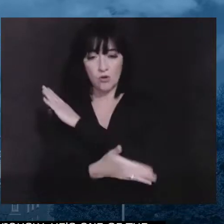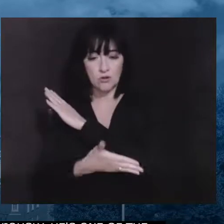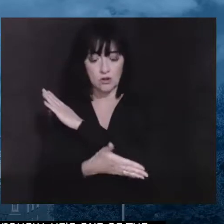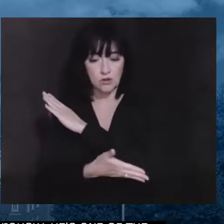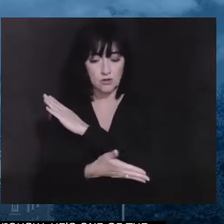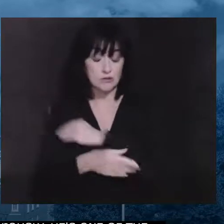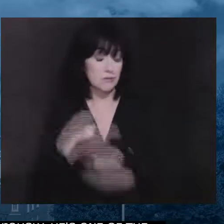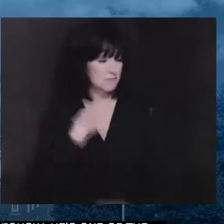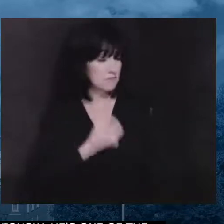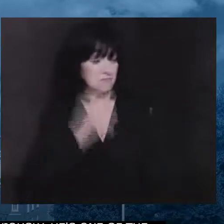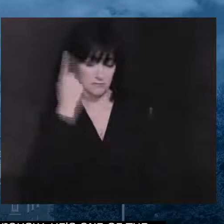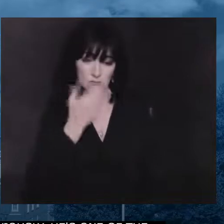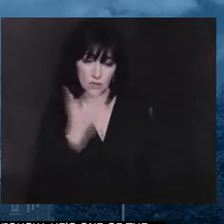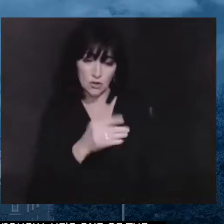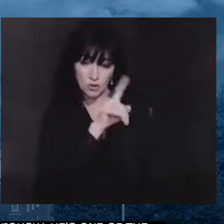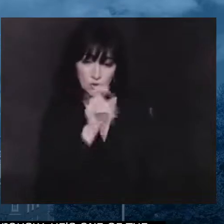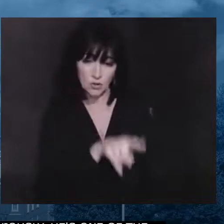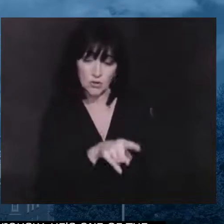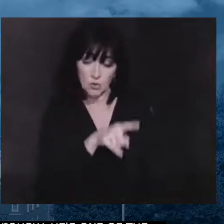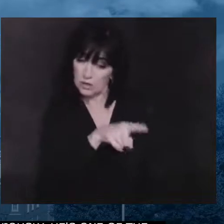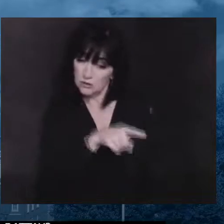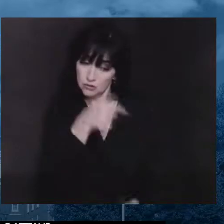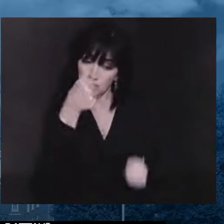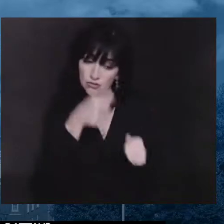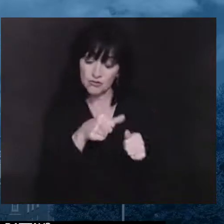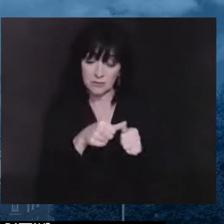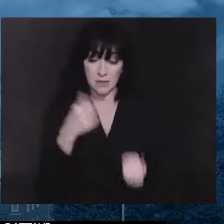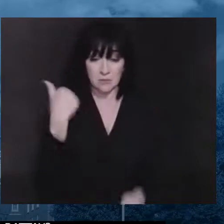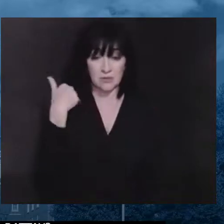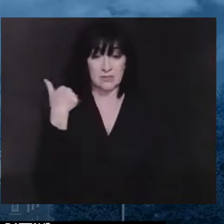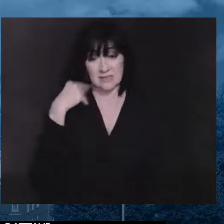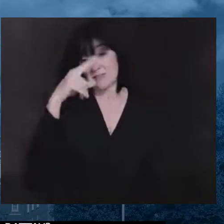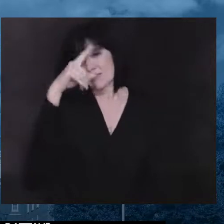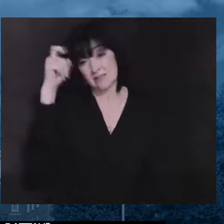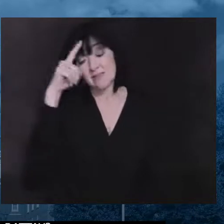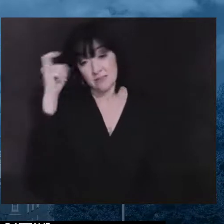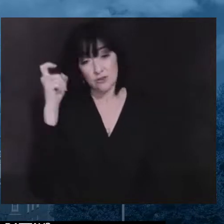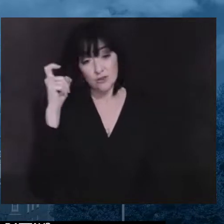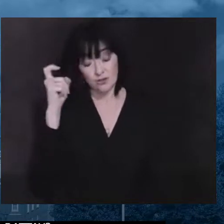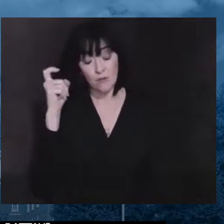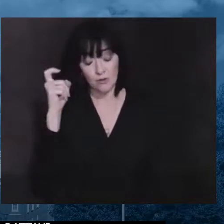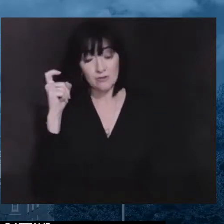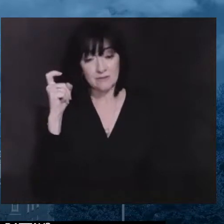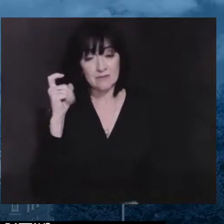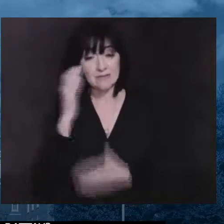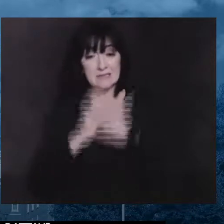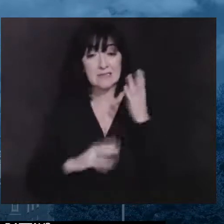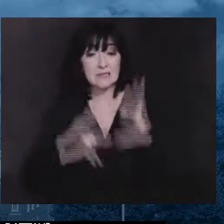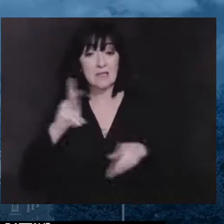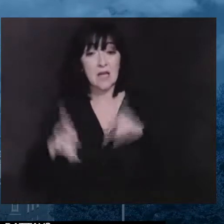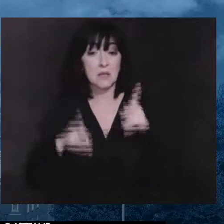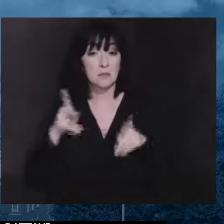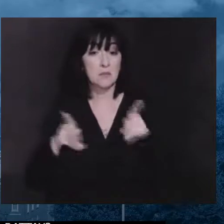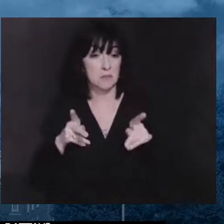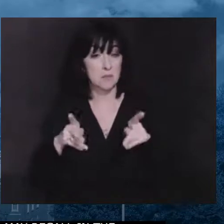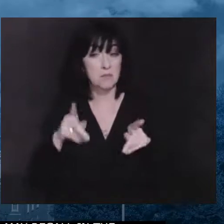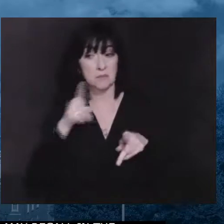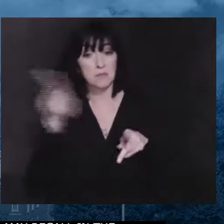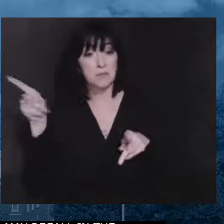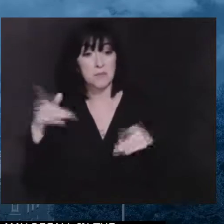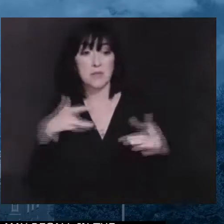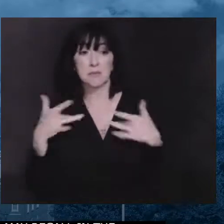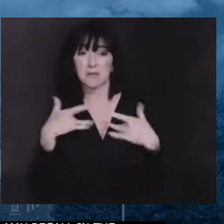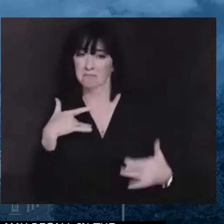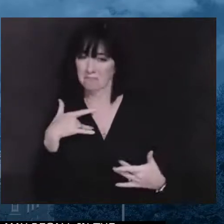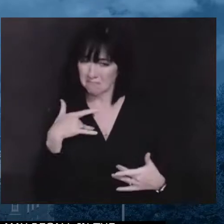question. And you may recall in the summer, we talked about this when there were suggestions that corners might be cut